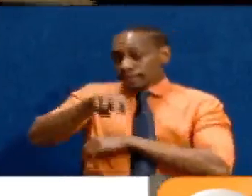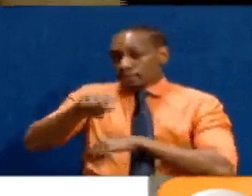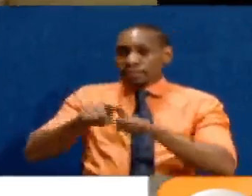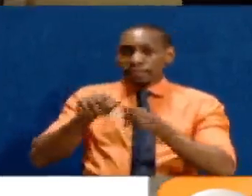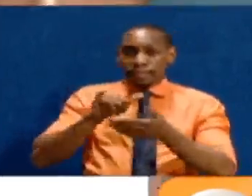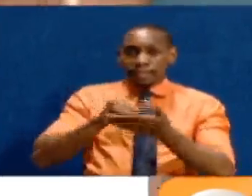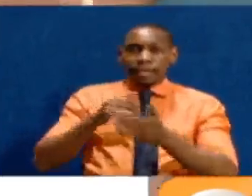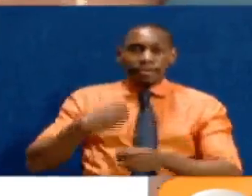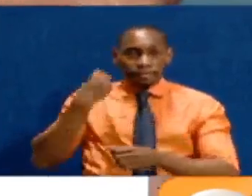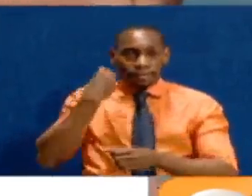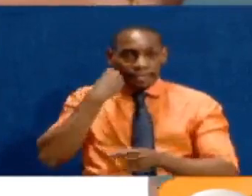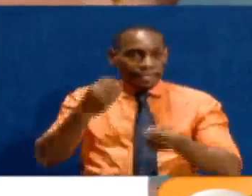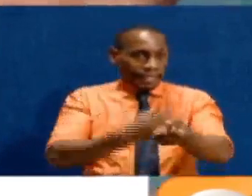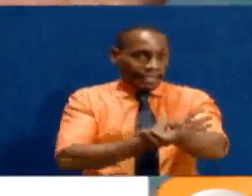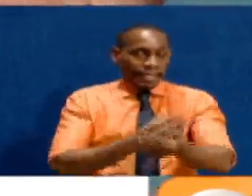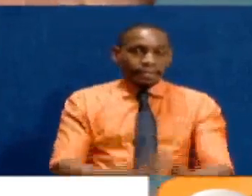a cancer patient.